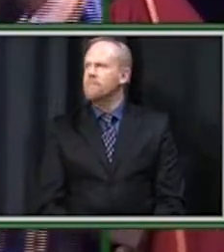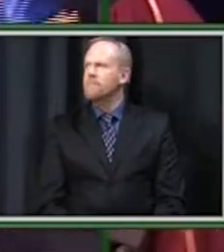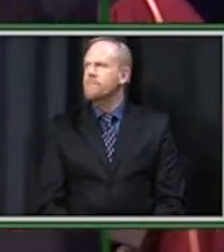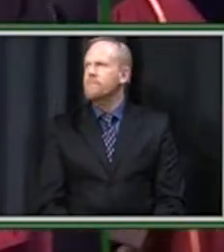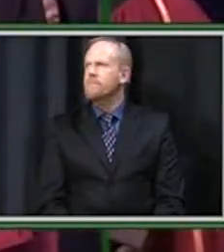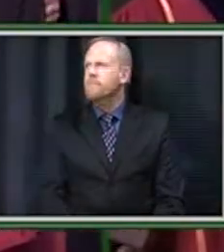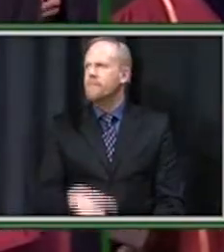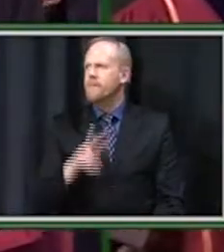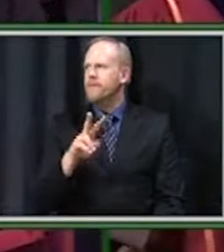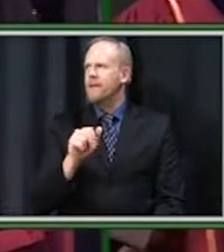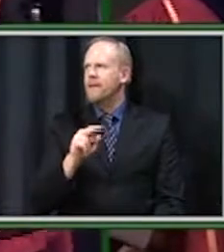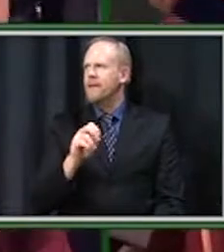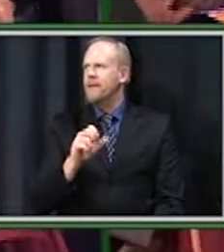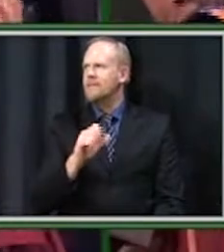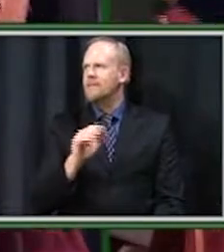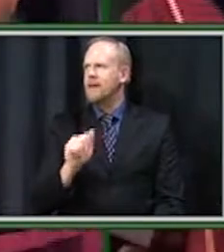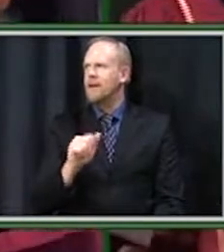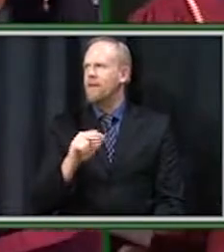Vanessa Franklin.